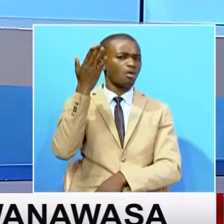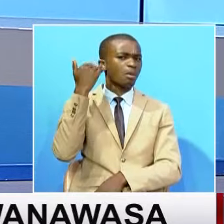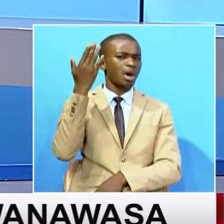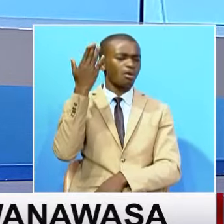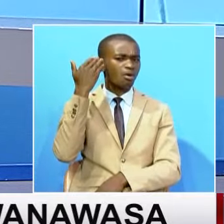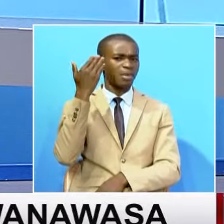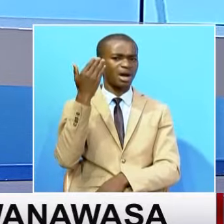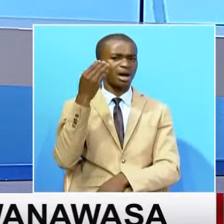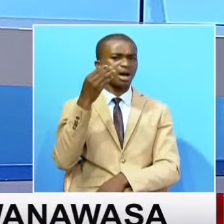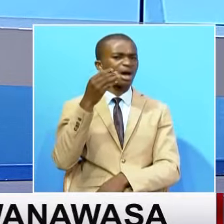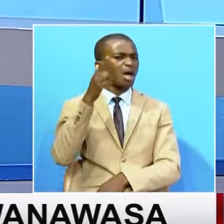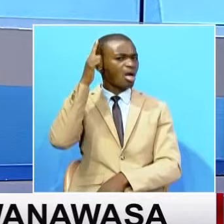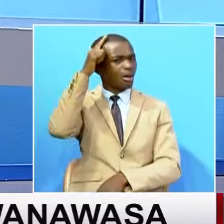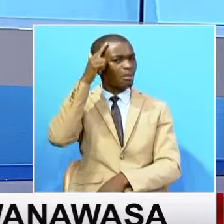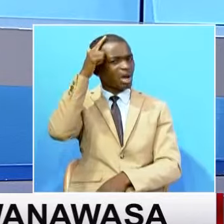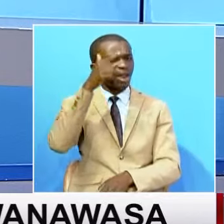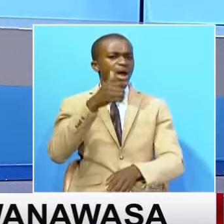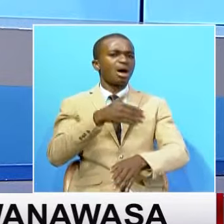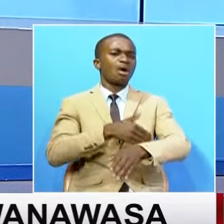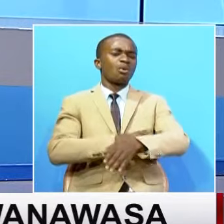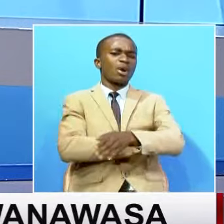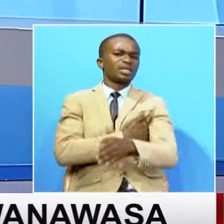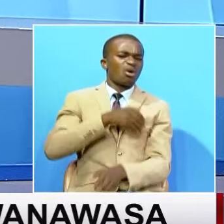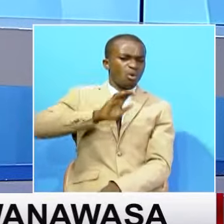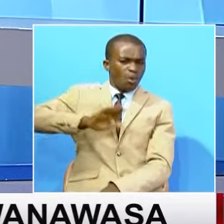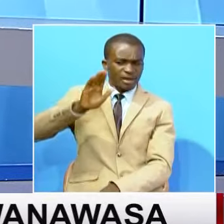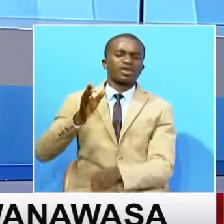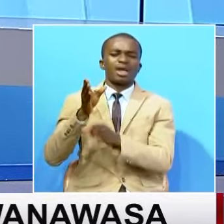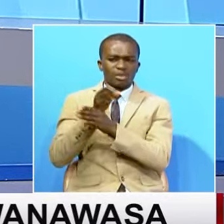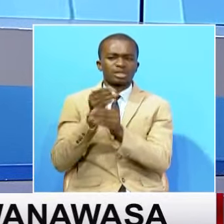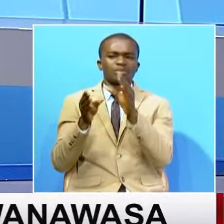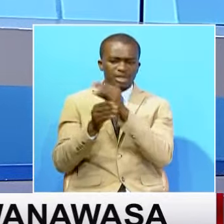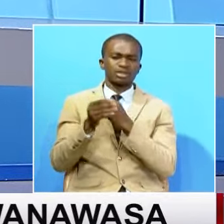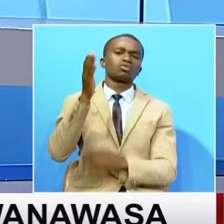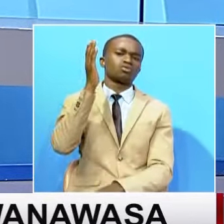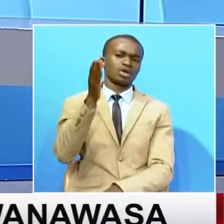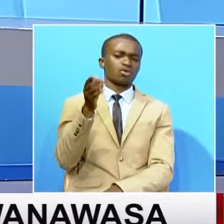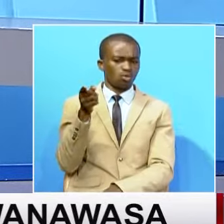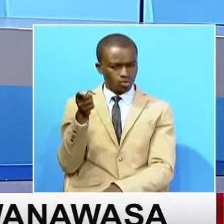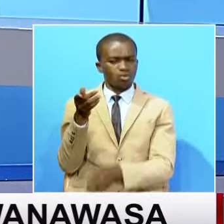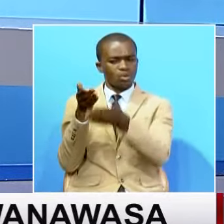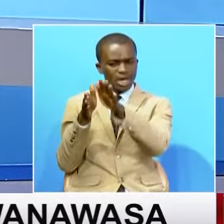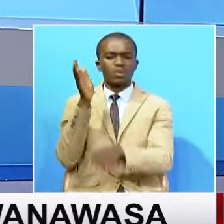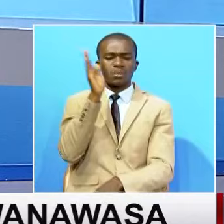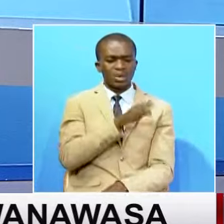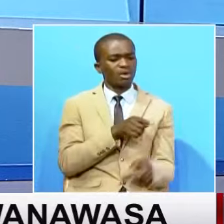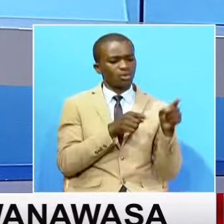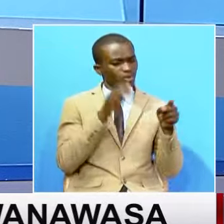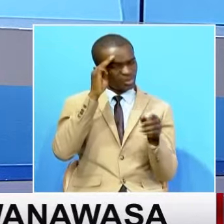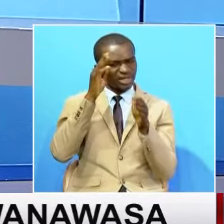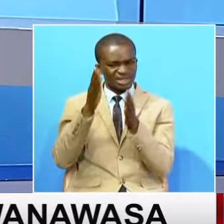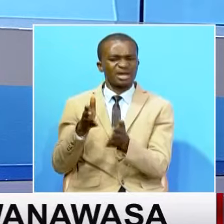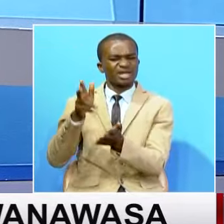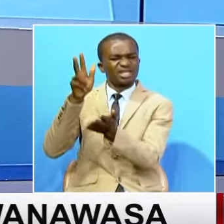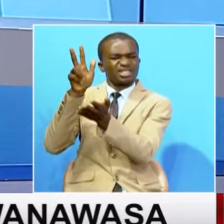will be greatly missed. Ms. Muliata said this in a message when she signed in the book of condolences at the residence of the